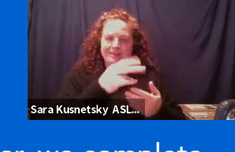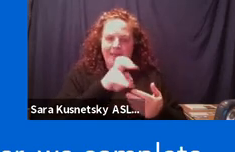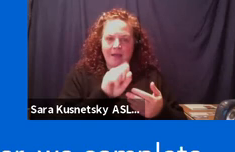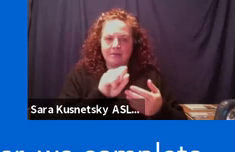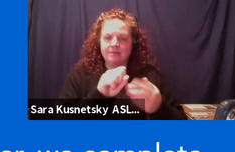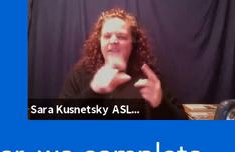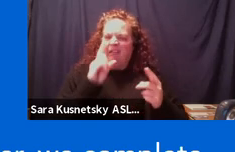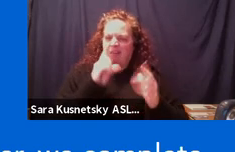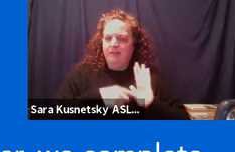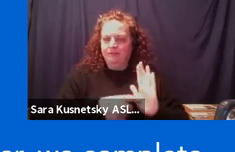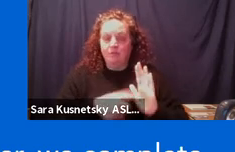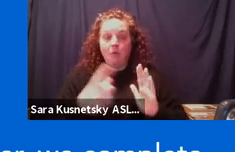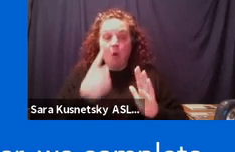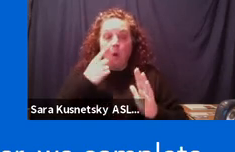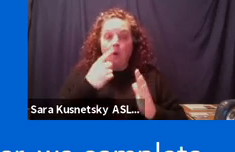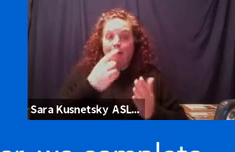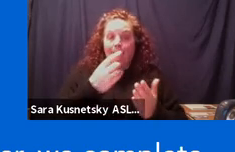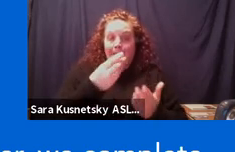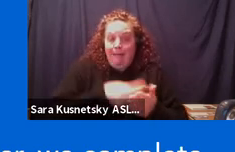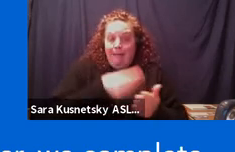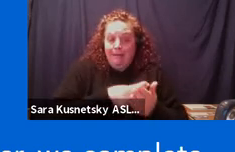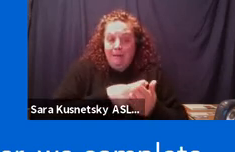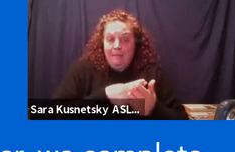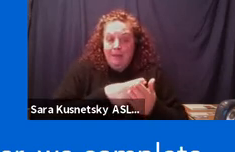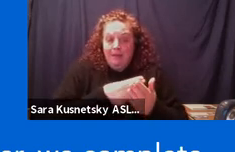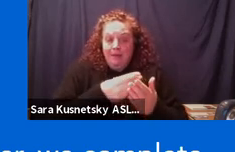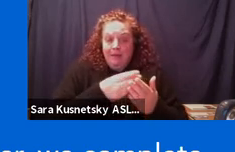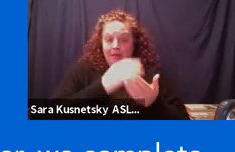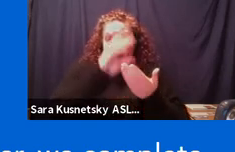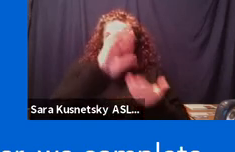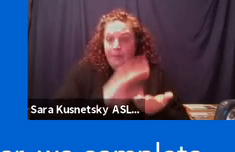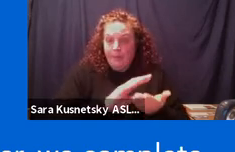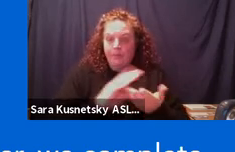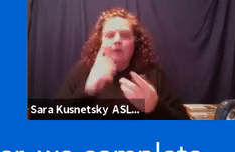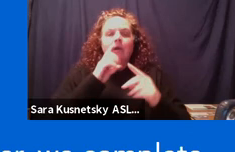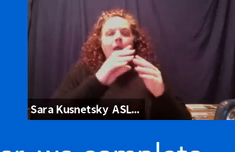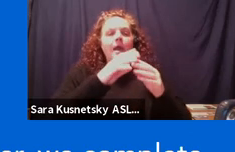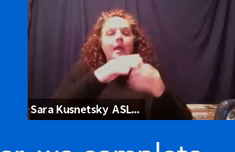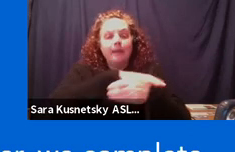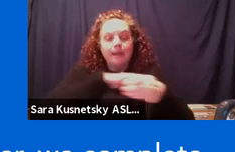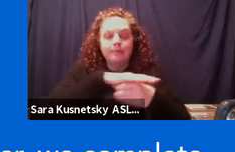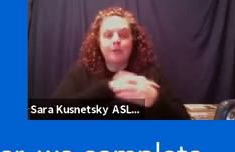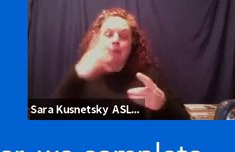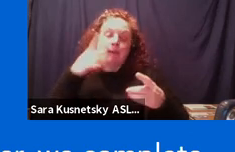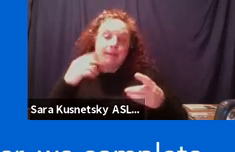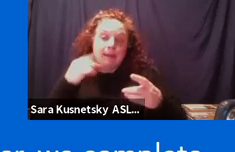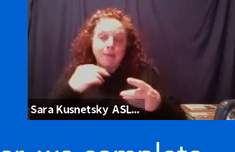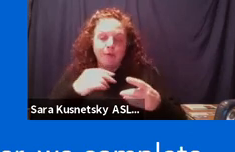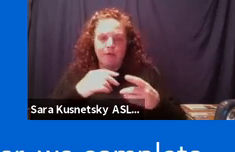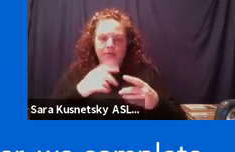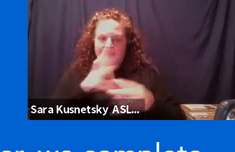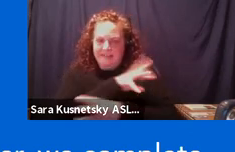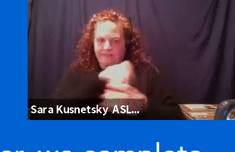both students' economic situation, academic experience, and neighborhood factors, and then also other